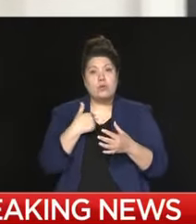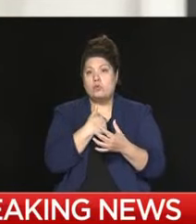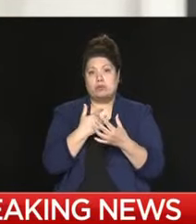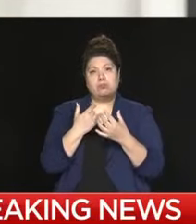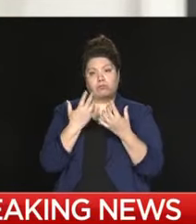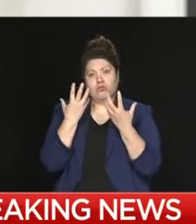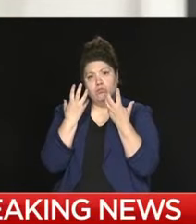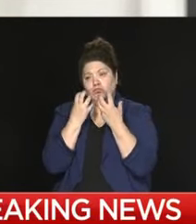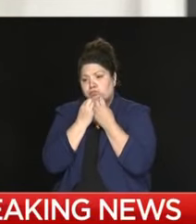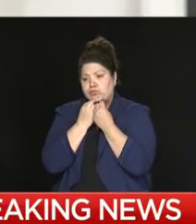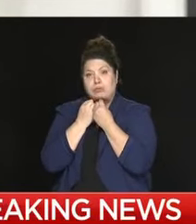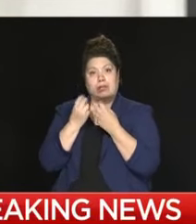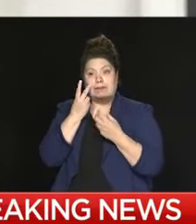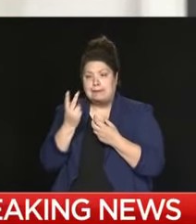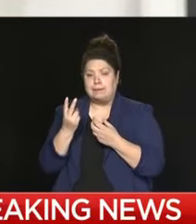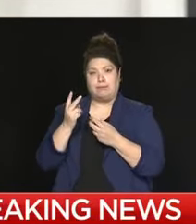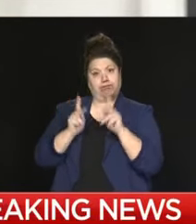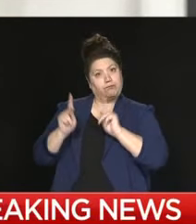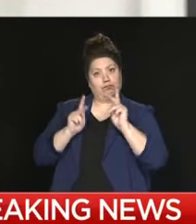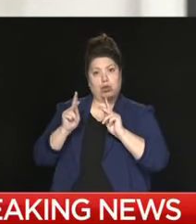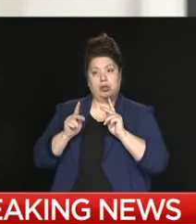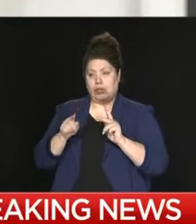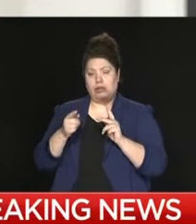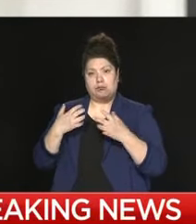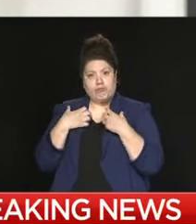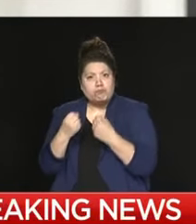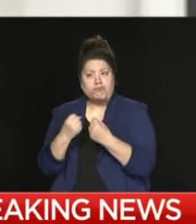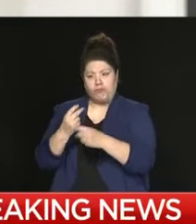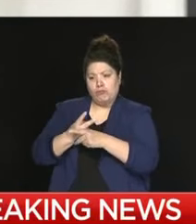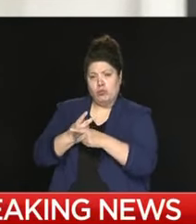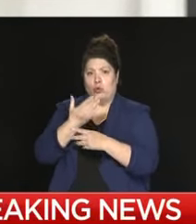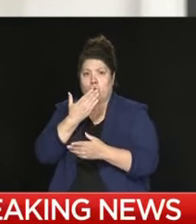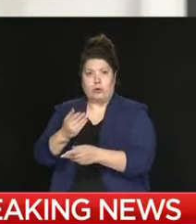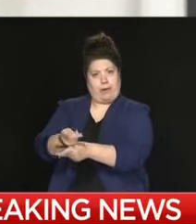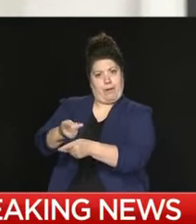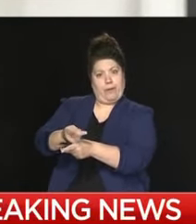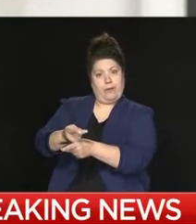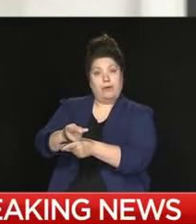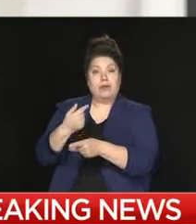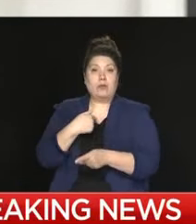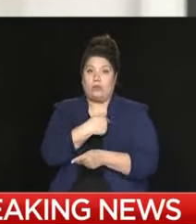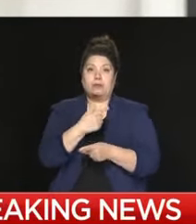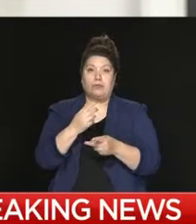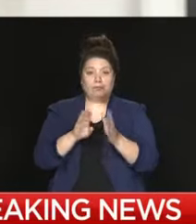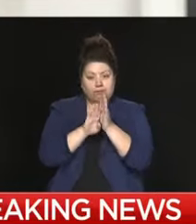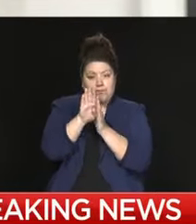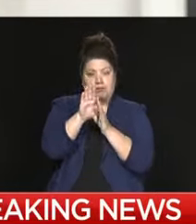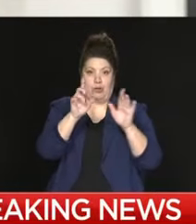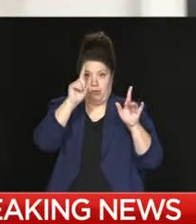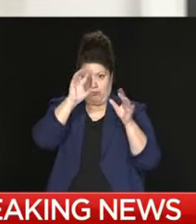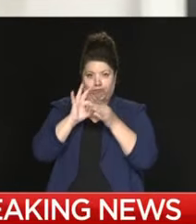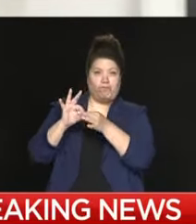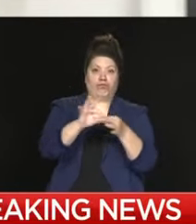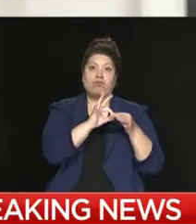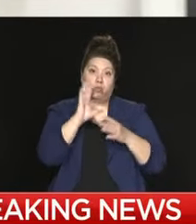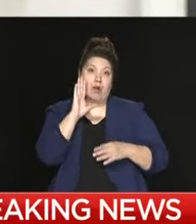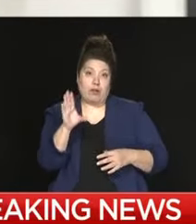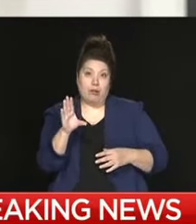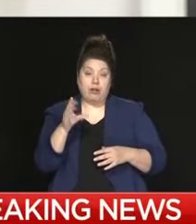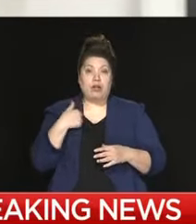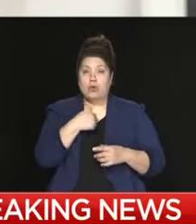desire to see citizens well cared for, and that is exactly what we're going to work together to do. There will be a lot